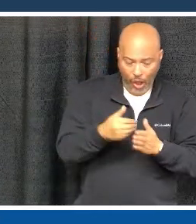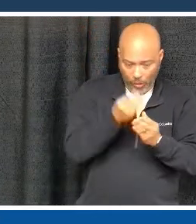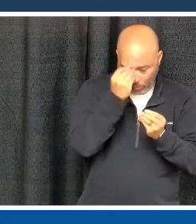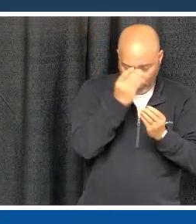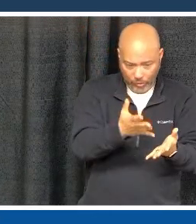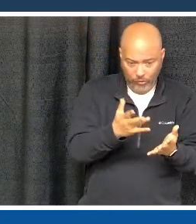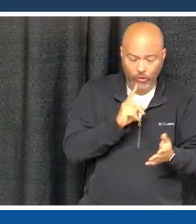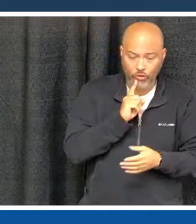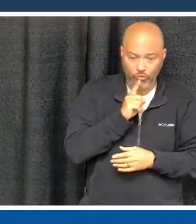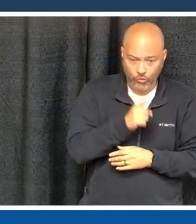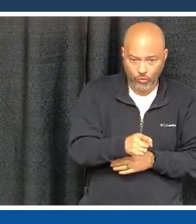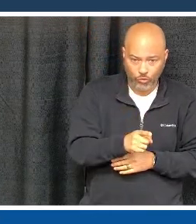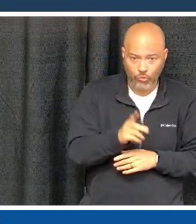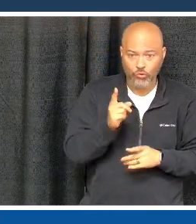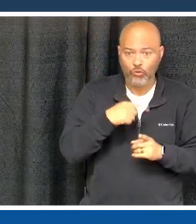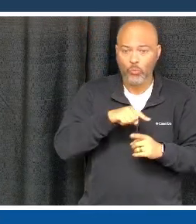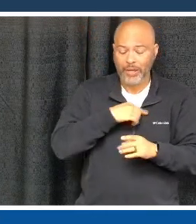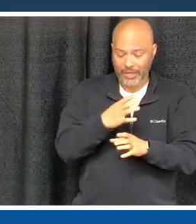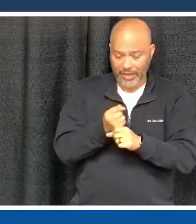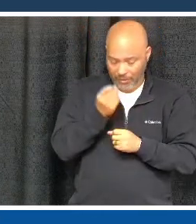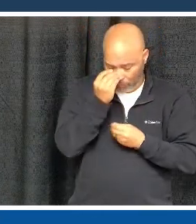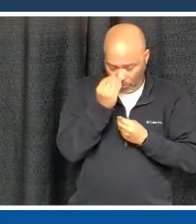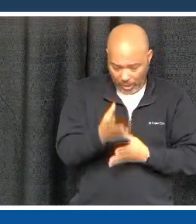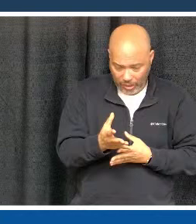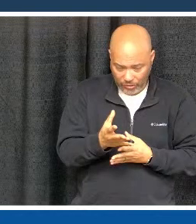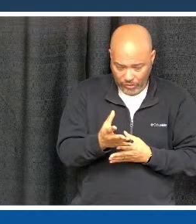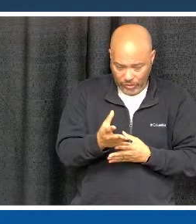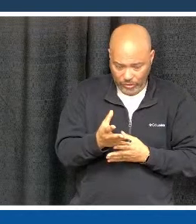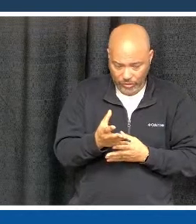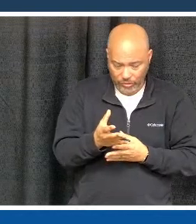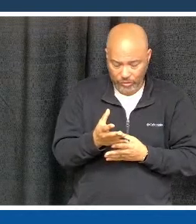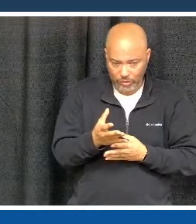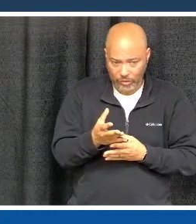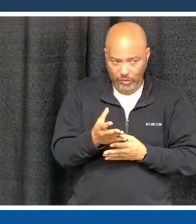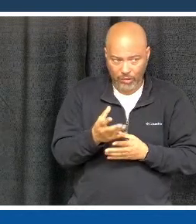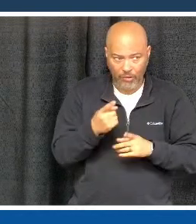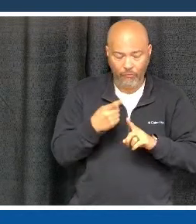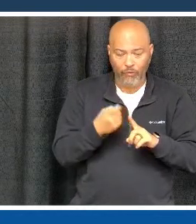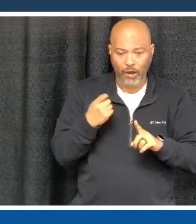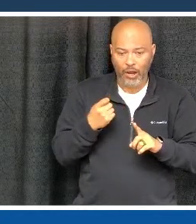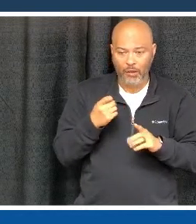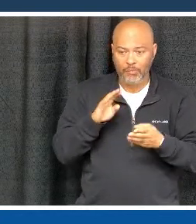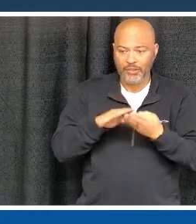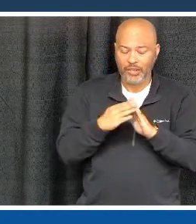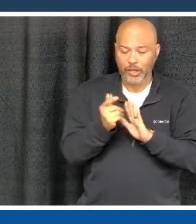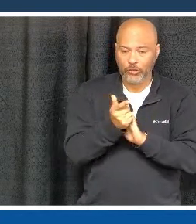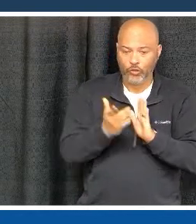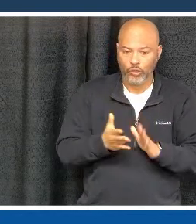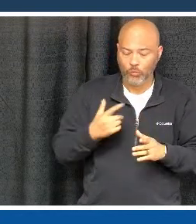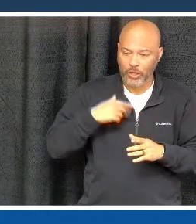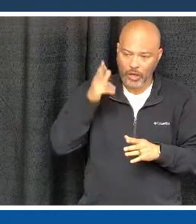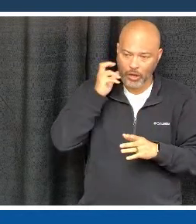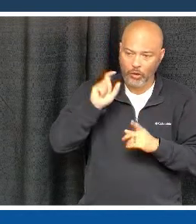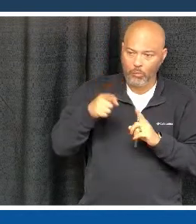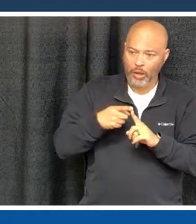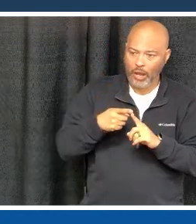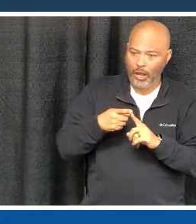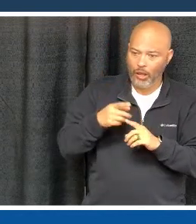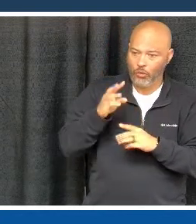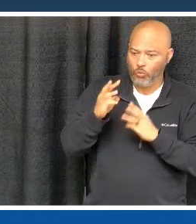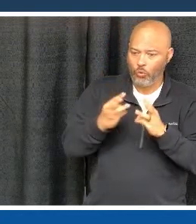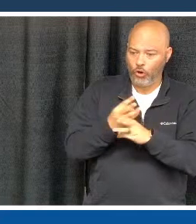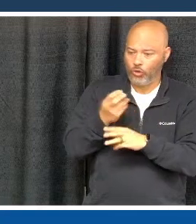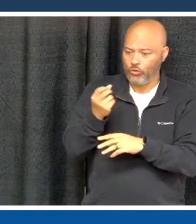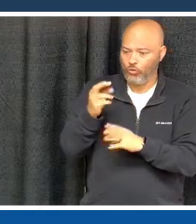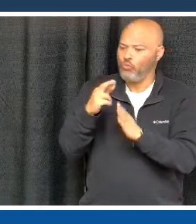are true? So when we get our information or our briefs from our city attorney, we often hear about this Rule 12 motion to dismiss,